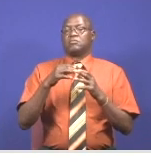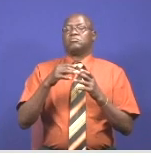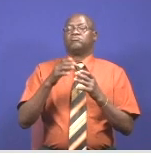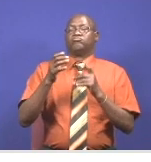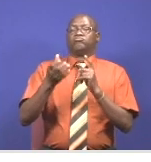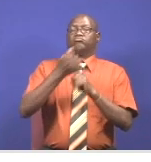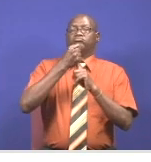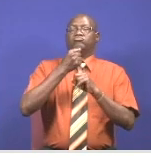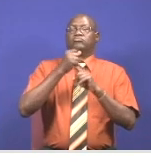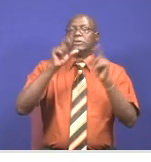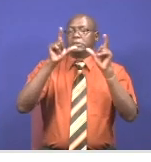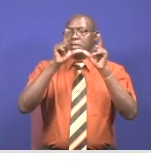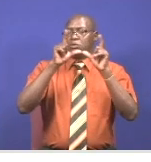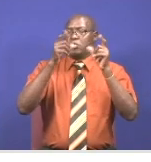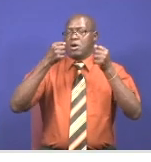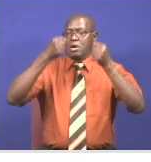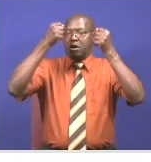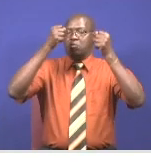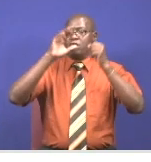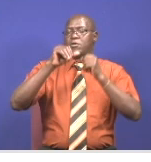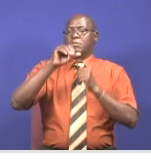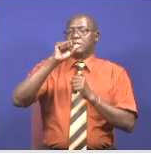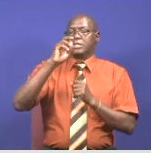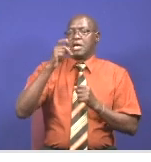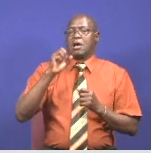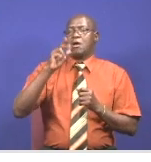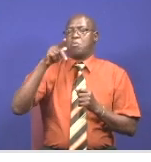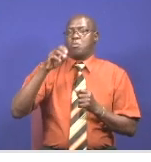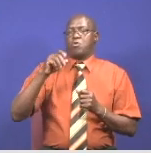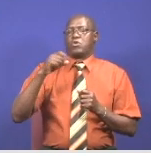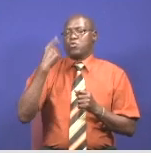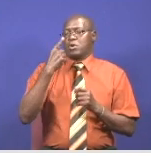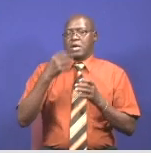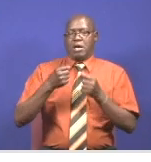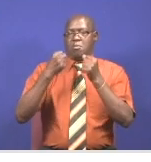title, the only cup title the team has in the World Rugby Sevens Series.